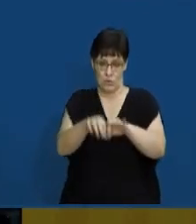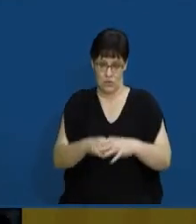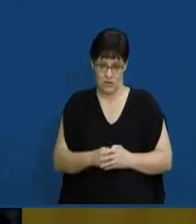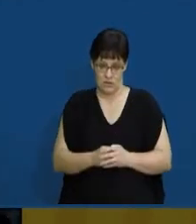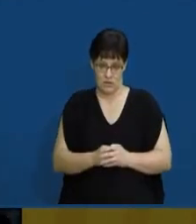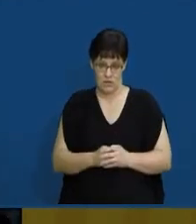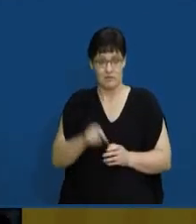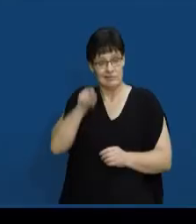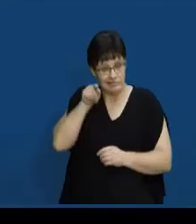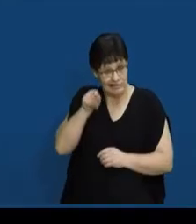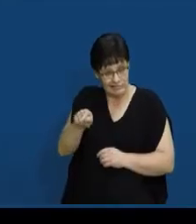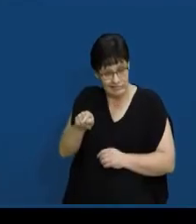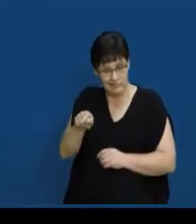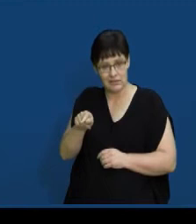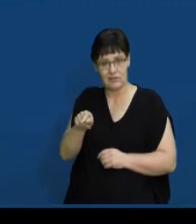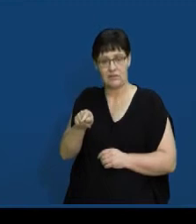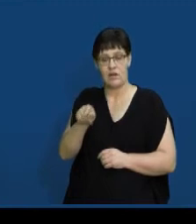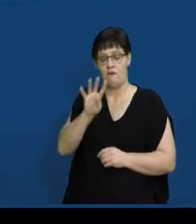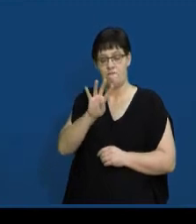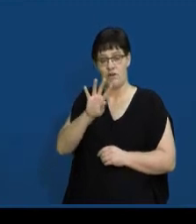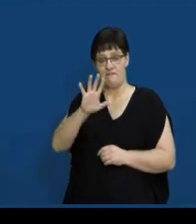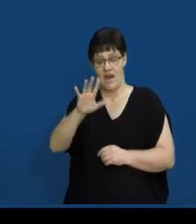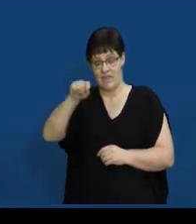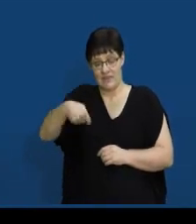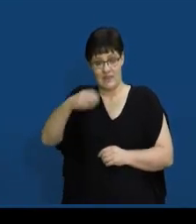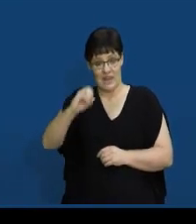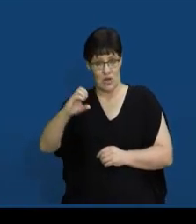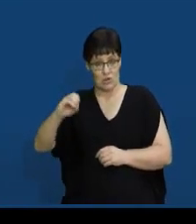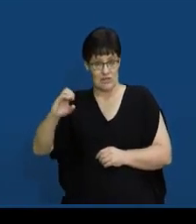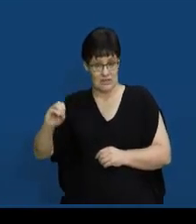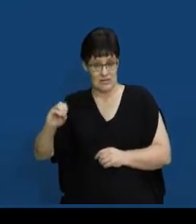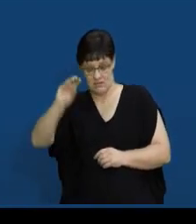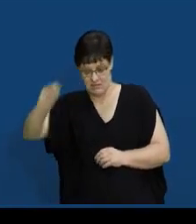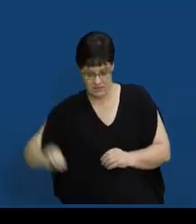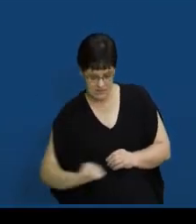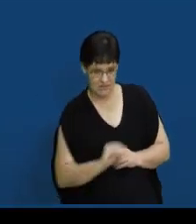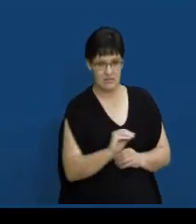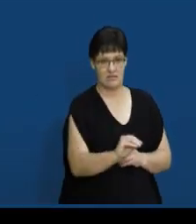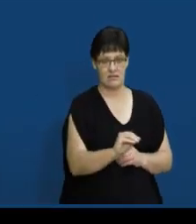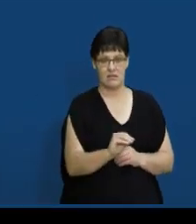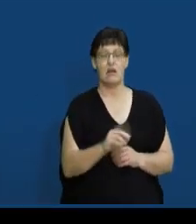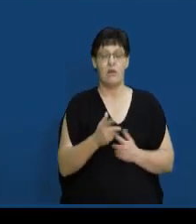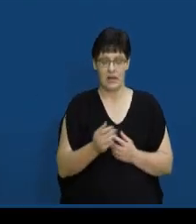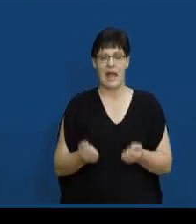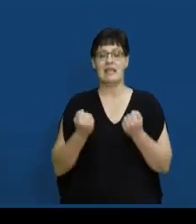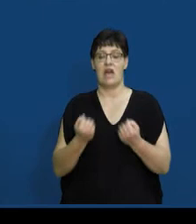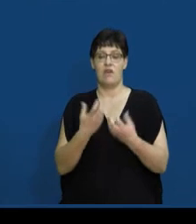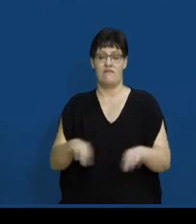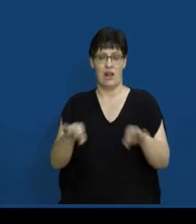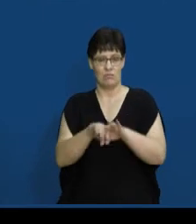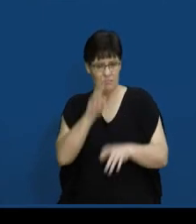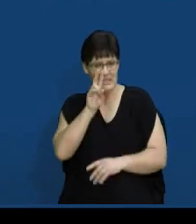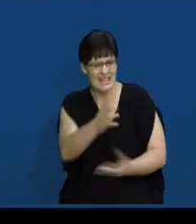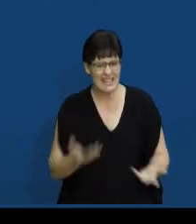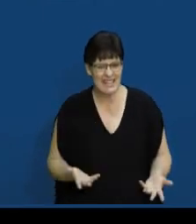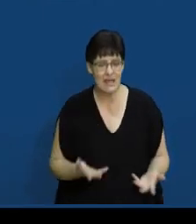when you're going to use this 45,000 Rand here, your disposal at carrying value. Can you see